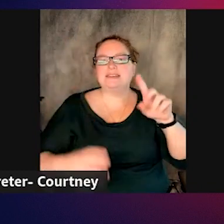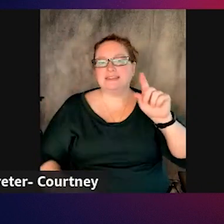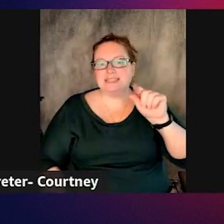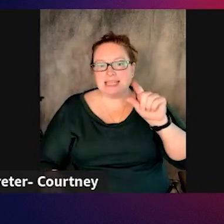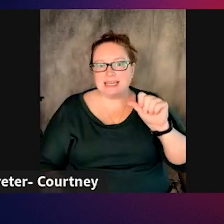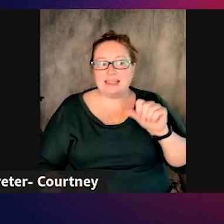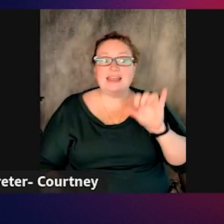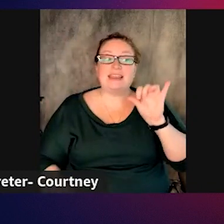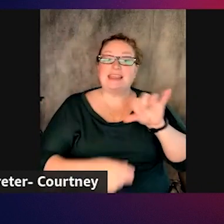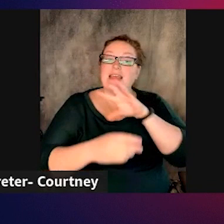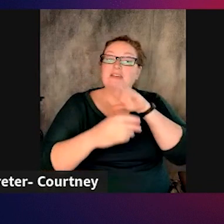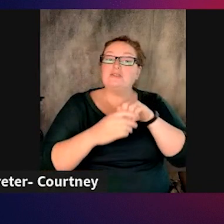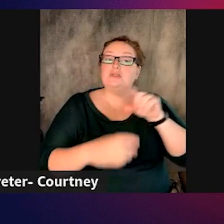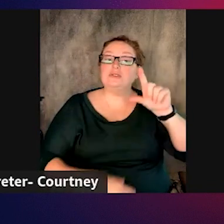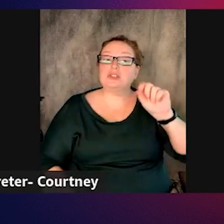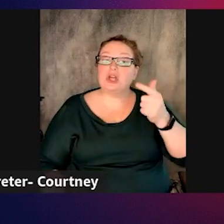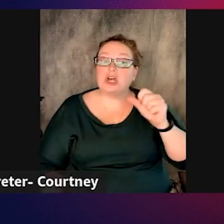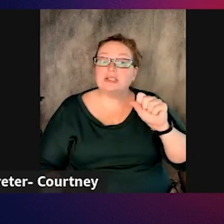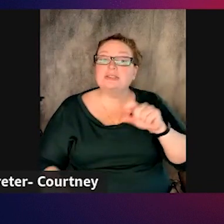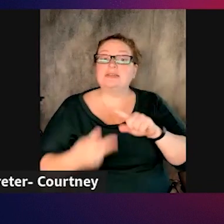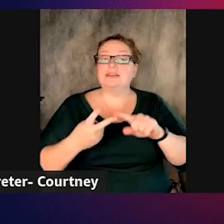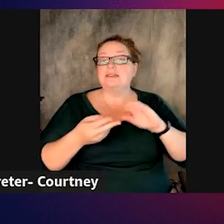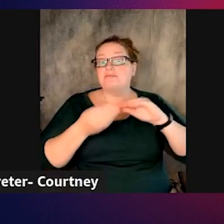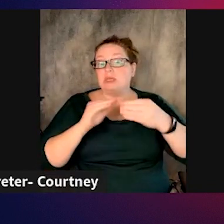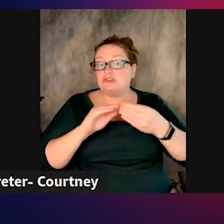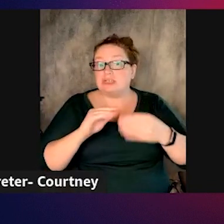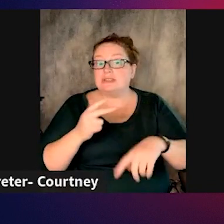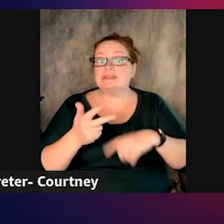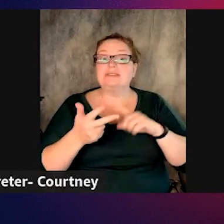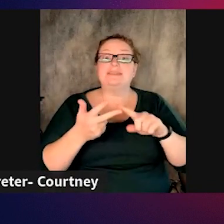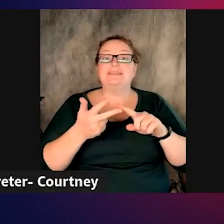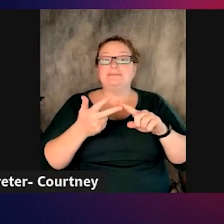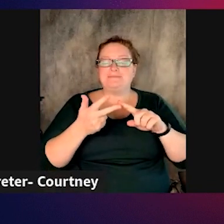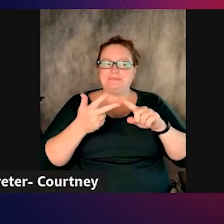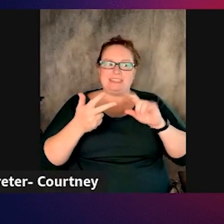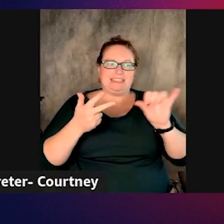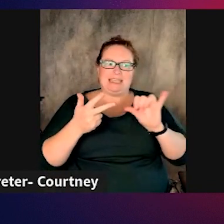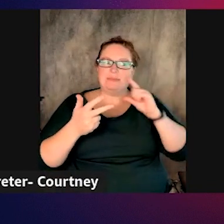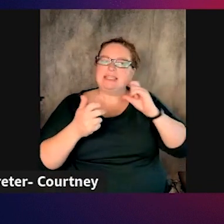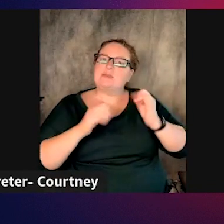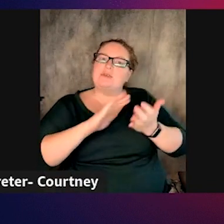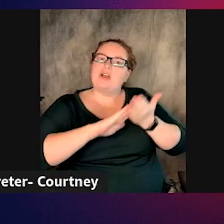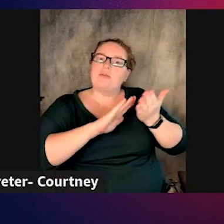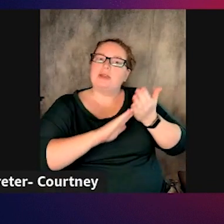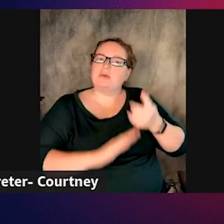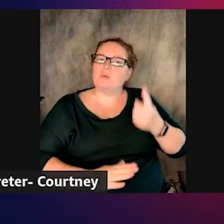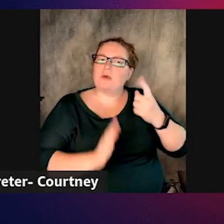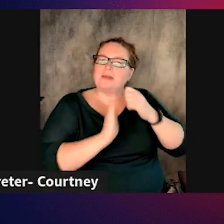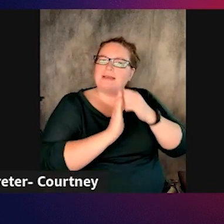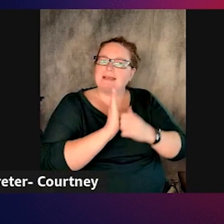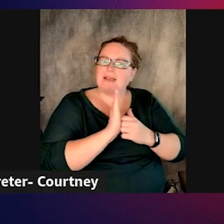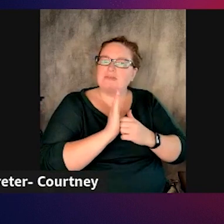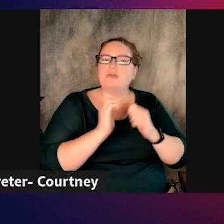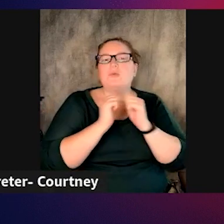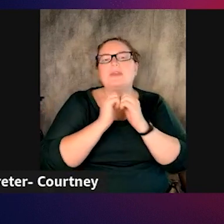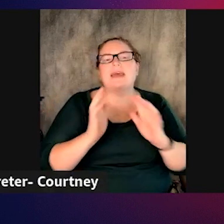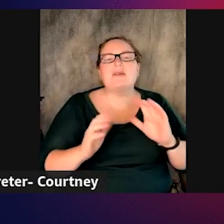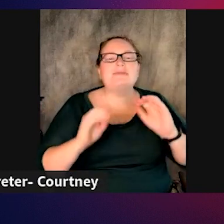includes logs, metrics, traces, as if they were operating in a single account without any account boundaries.